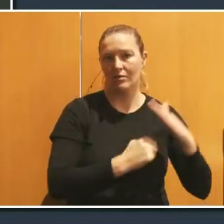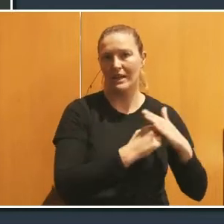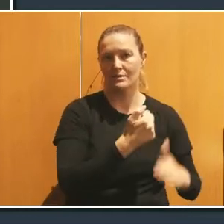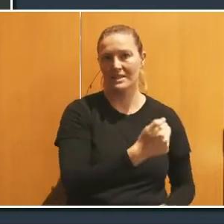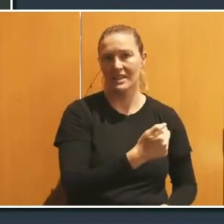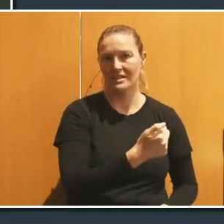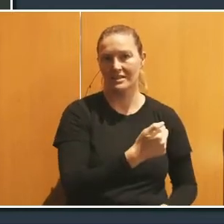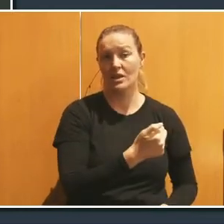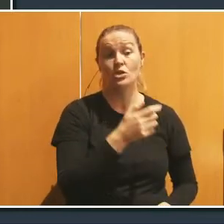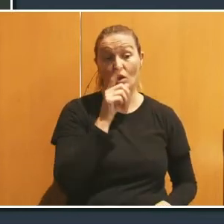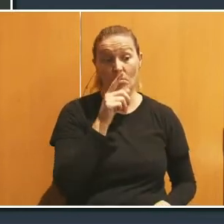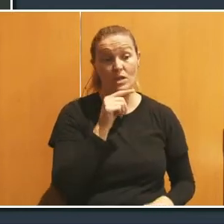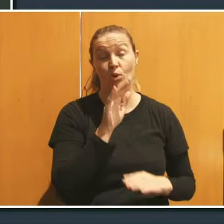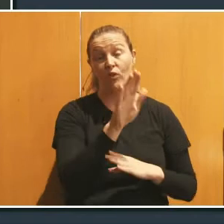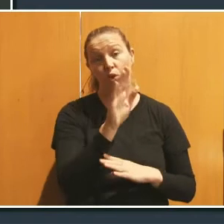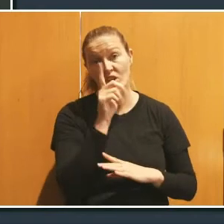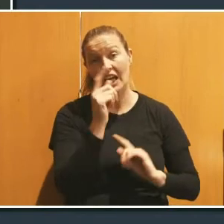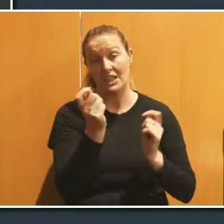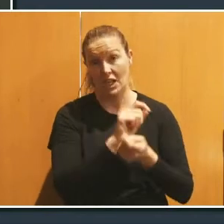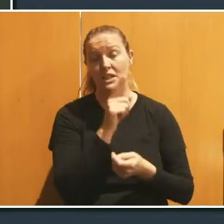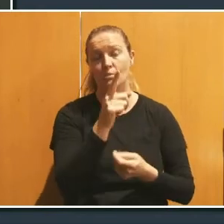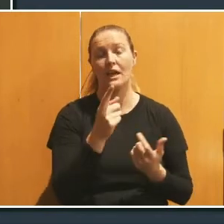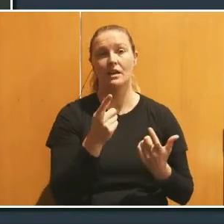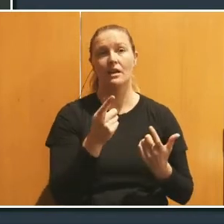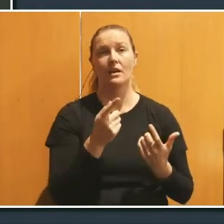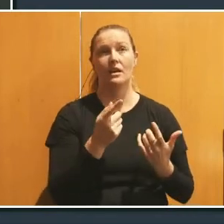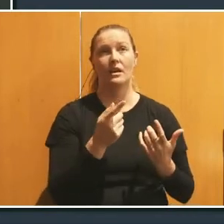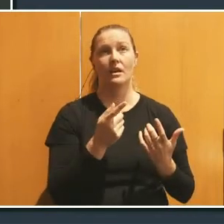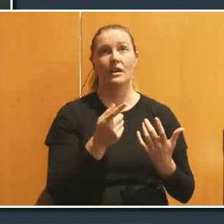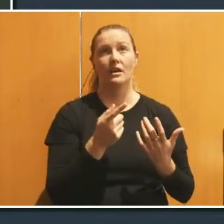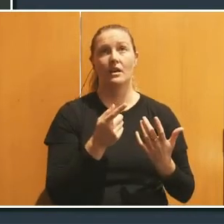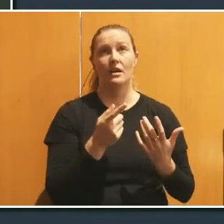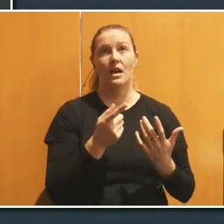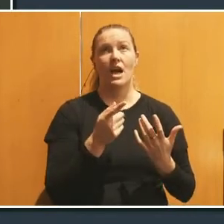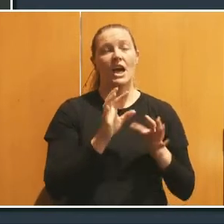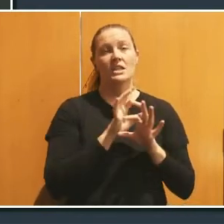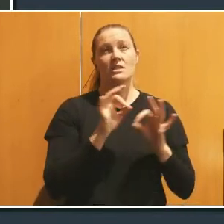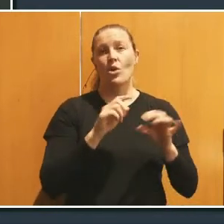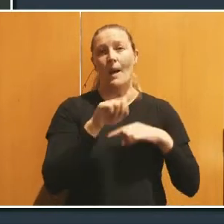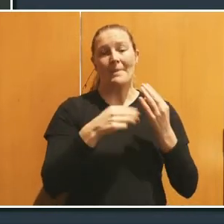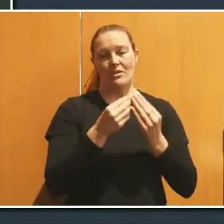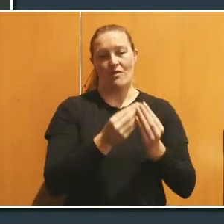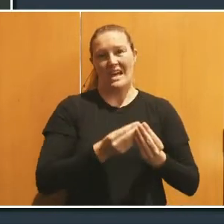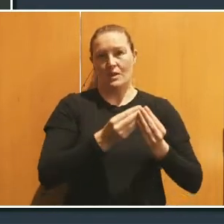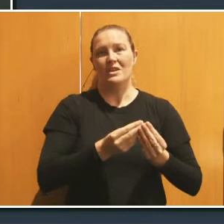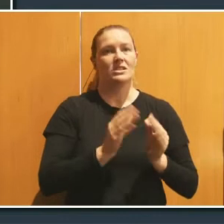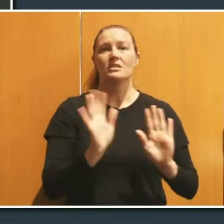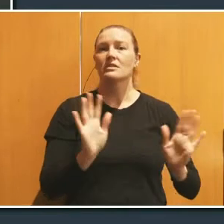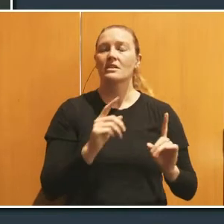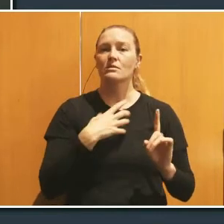for. But I think it's not so much the valuation side of things, but more the approach